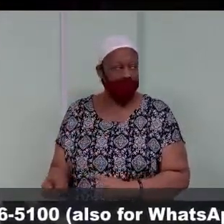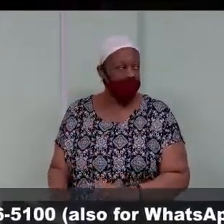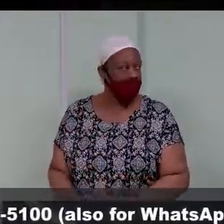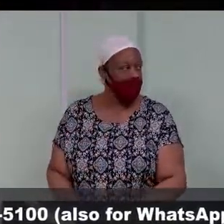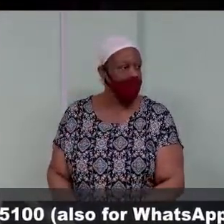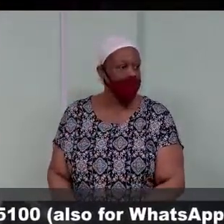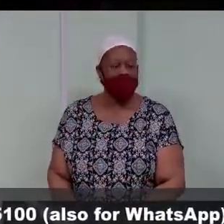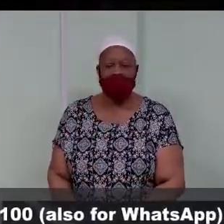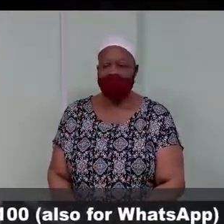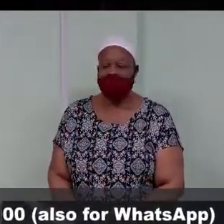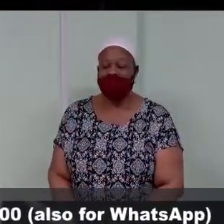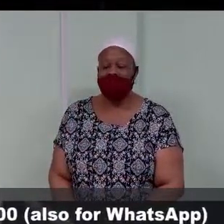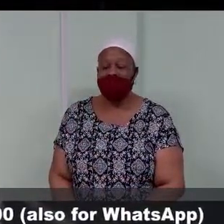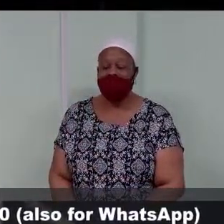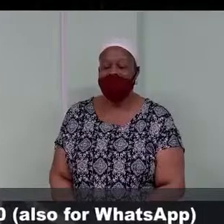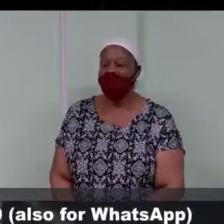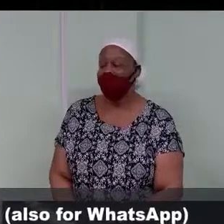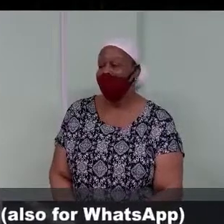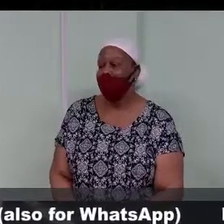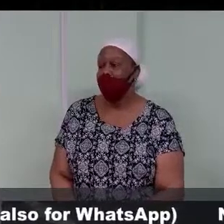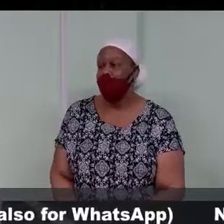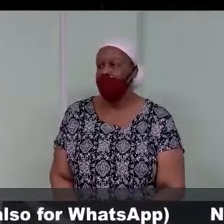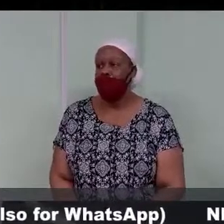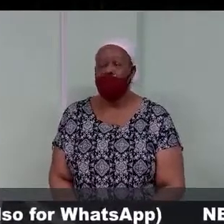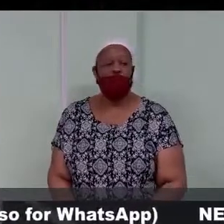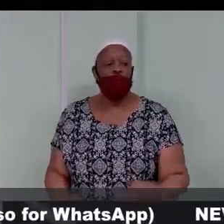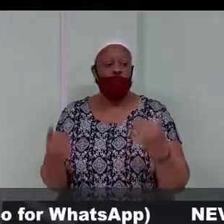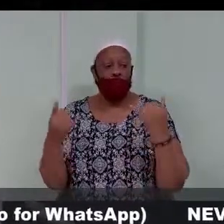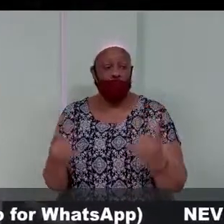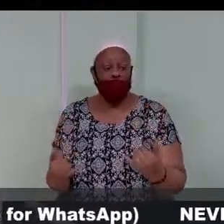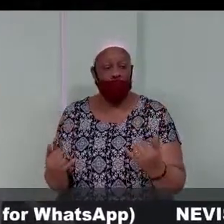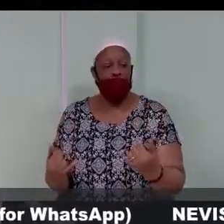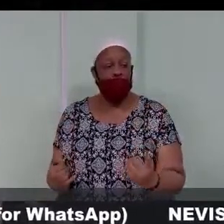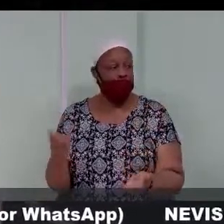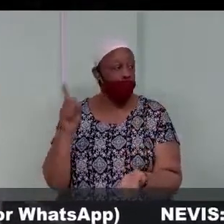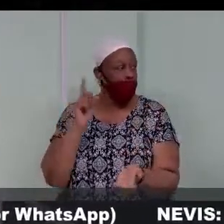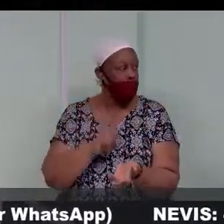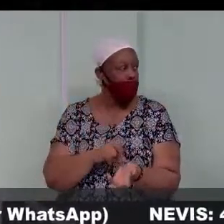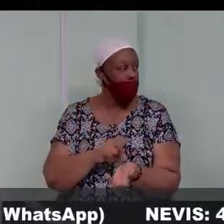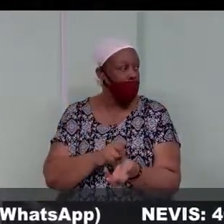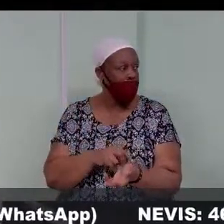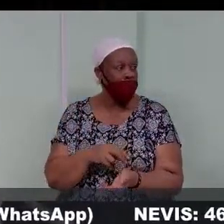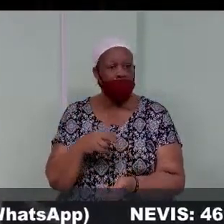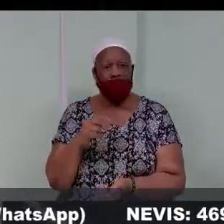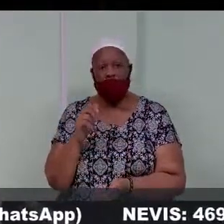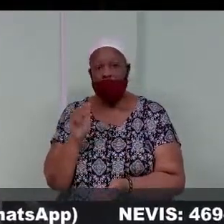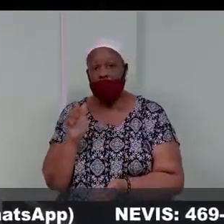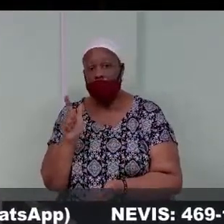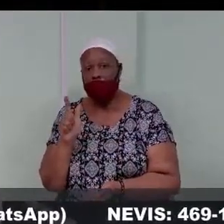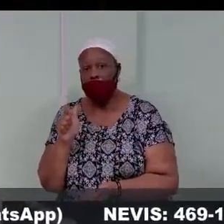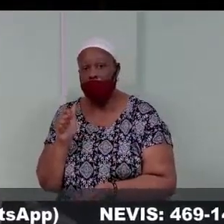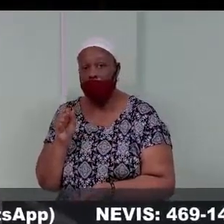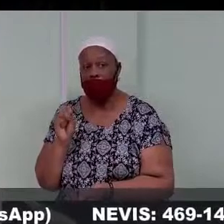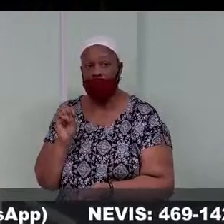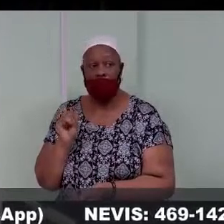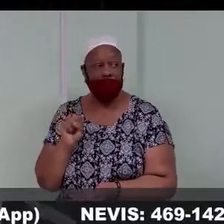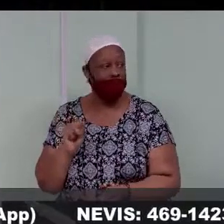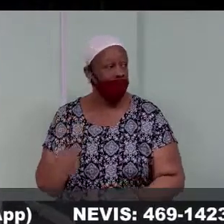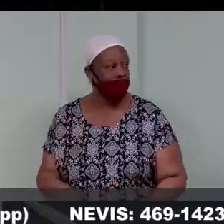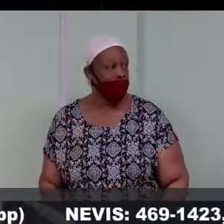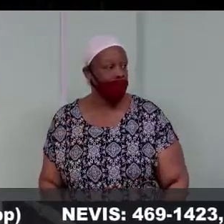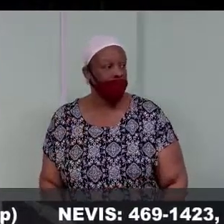Thank you, Superintendent Henry. I now invite our Chief Medical Officer, Dr. Hazel Laws, to present us with the